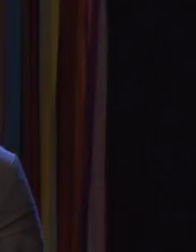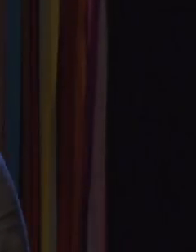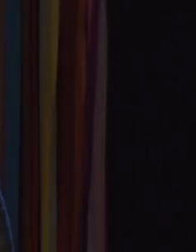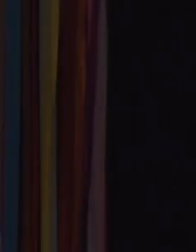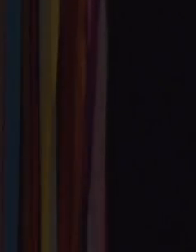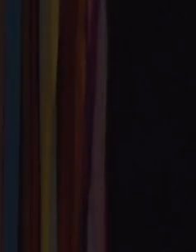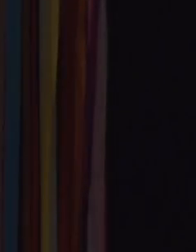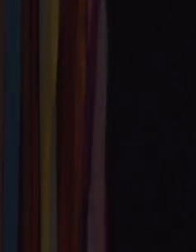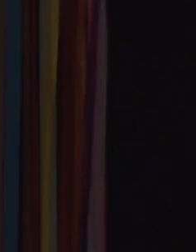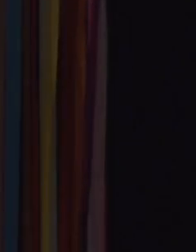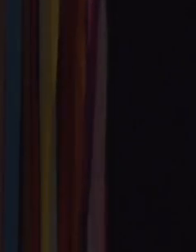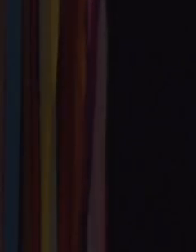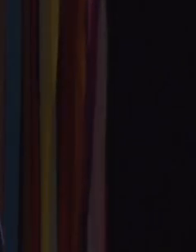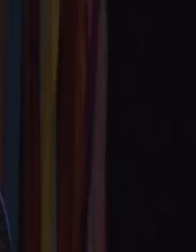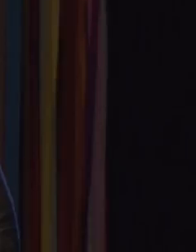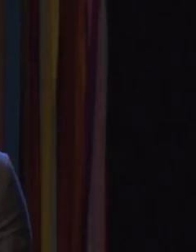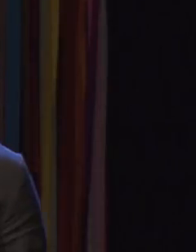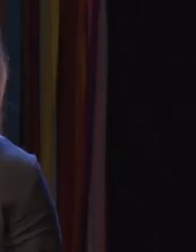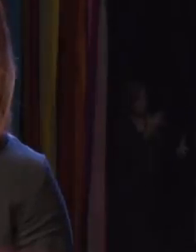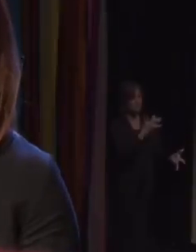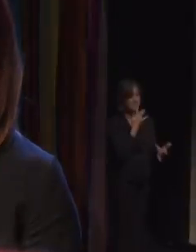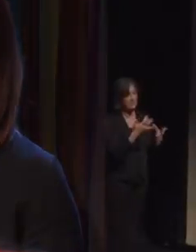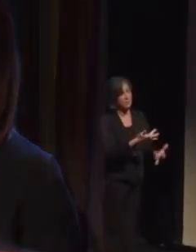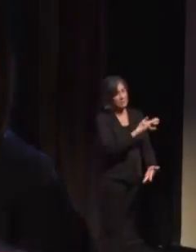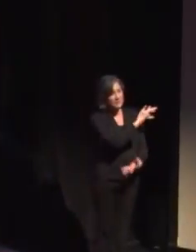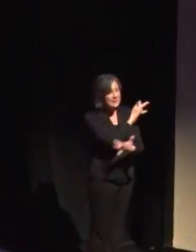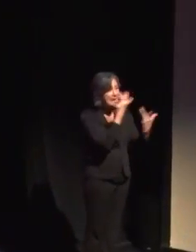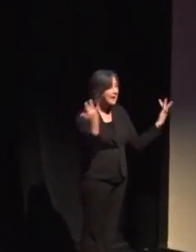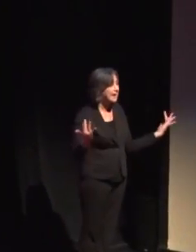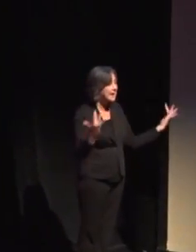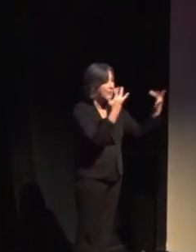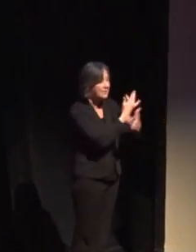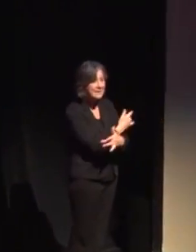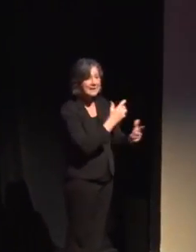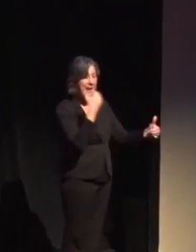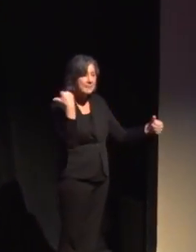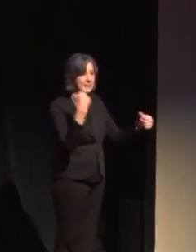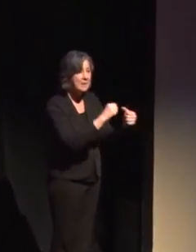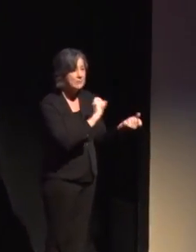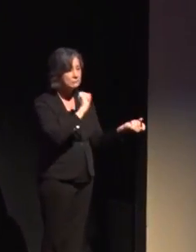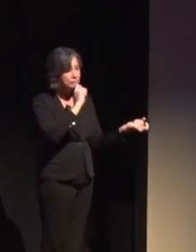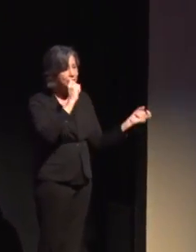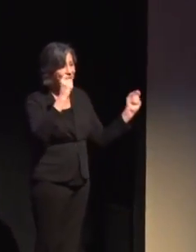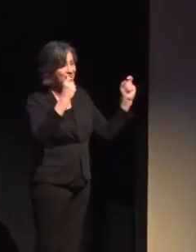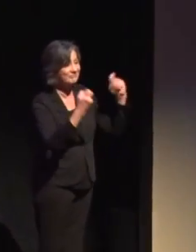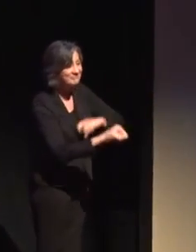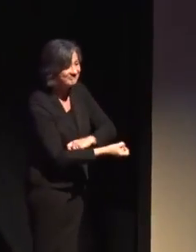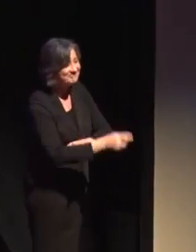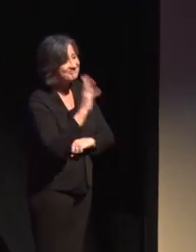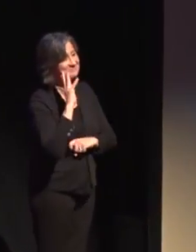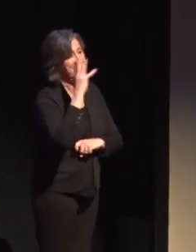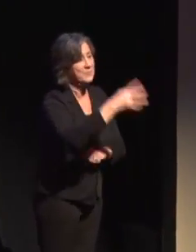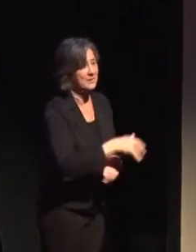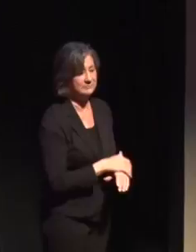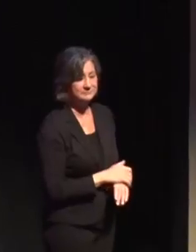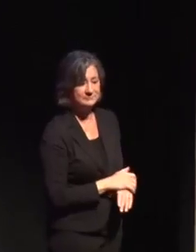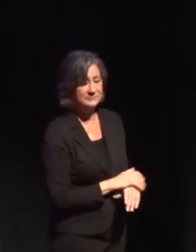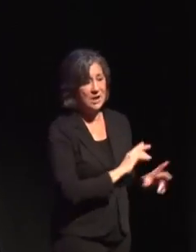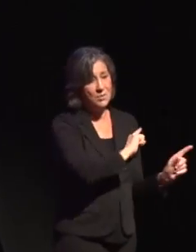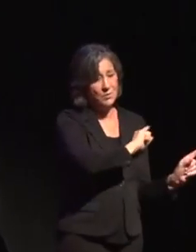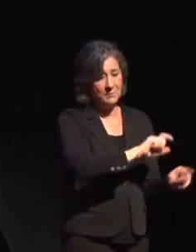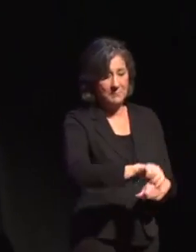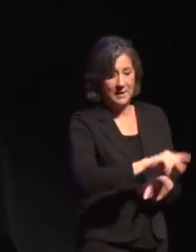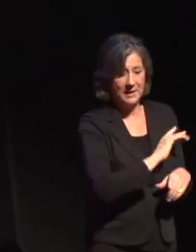moments we'd rather forget, and we can take that memory and rework it and own it. I revisited this floral